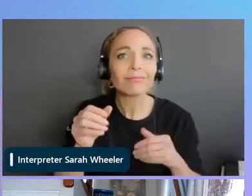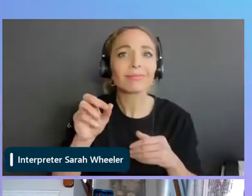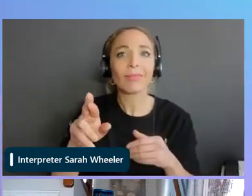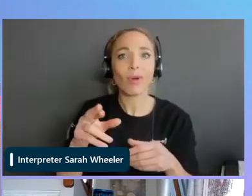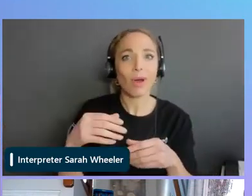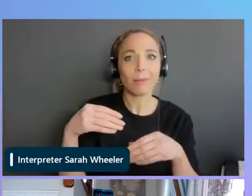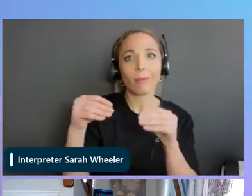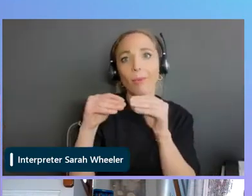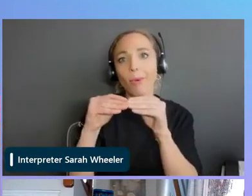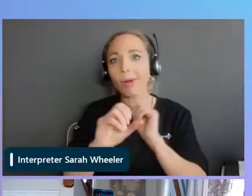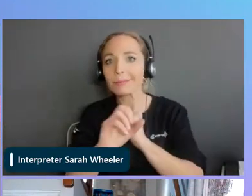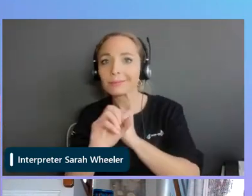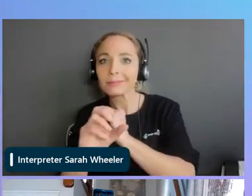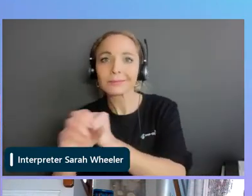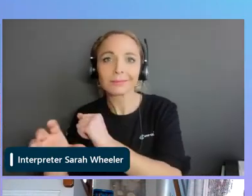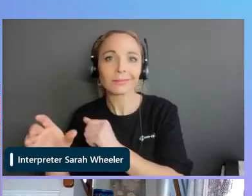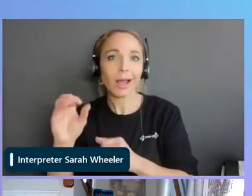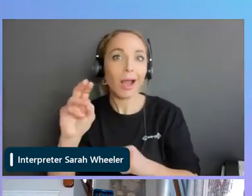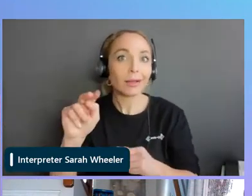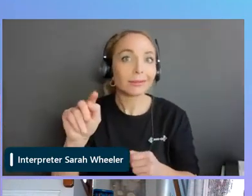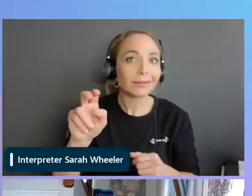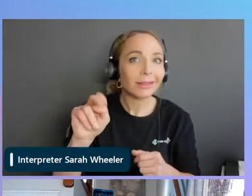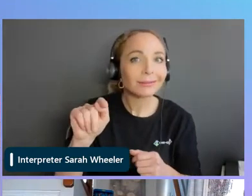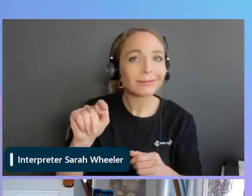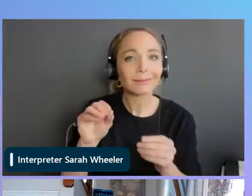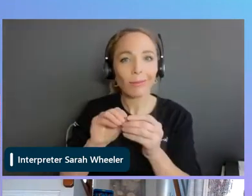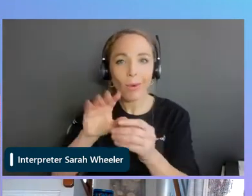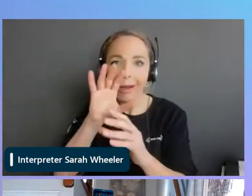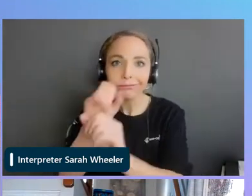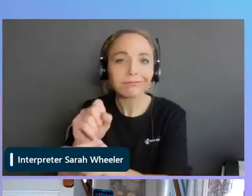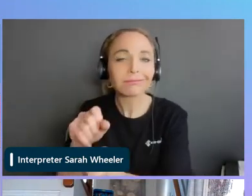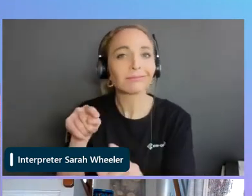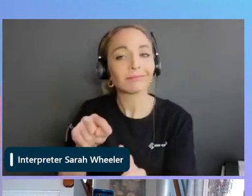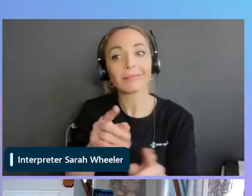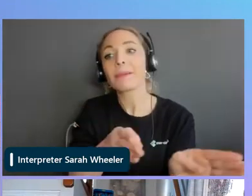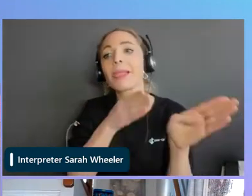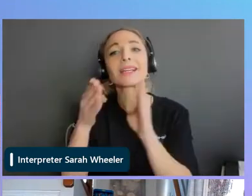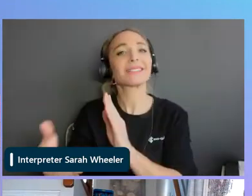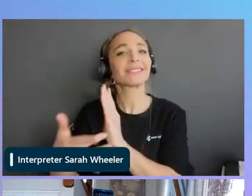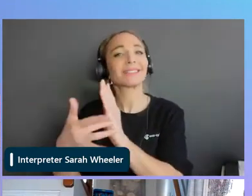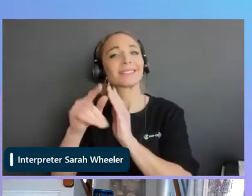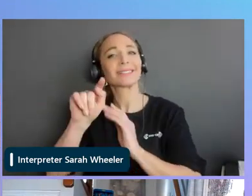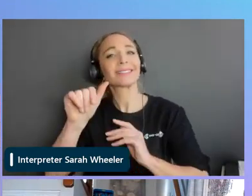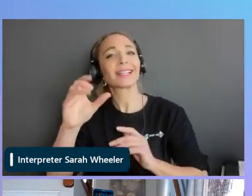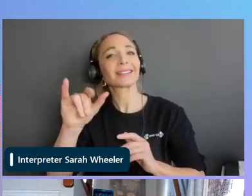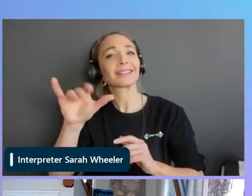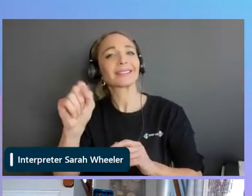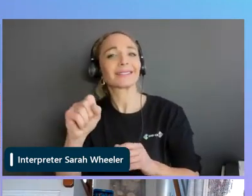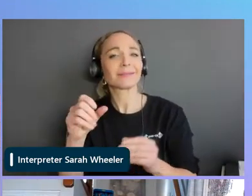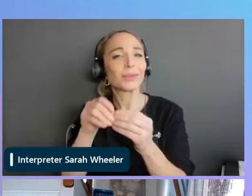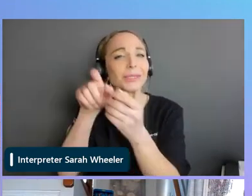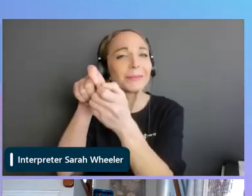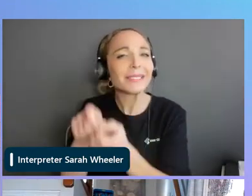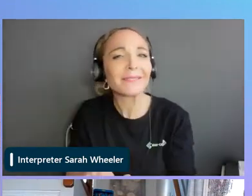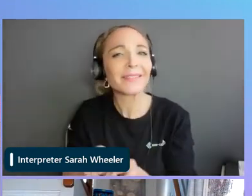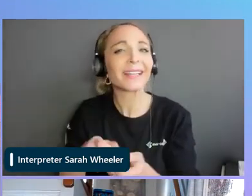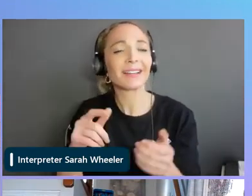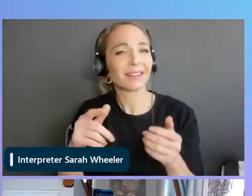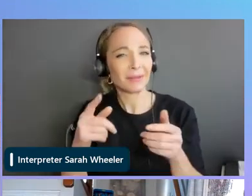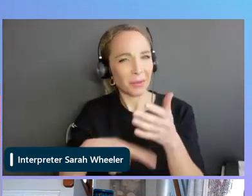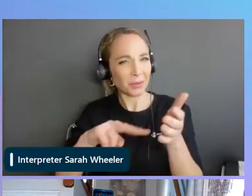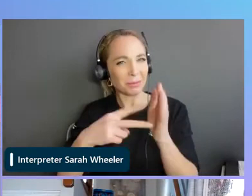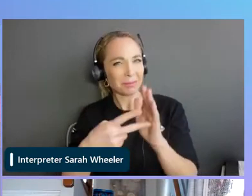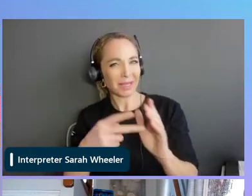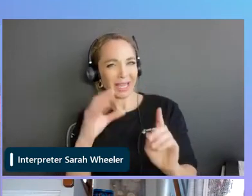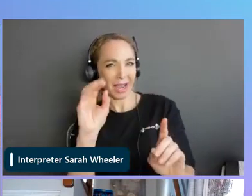Now, the next column over is tactics, and that's where you get specific. No, really, what do you mean by create compelling content? Give me something I can measure. Okay,